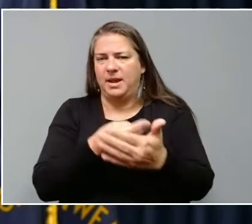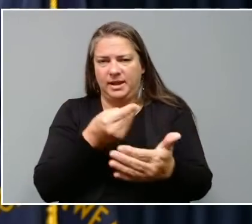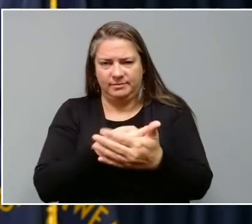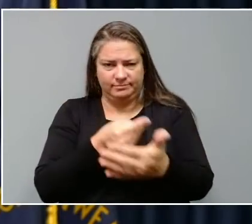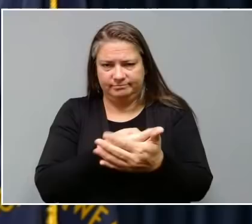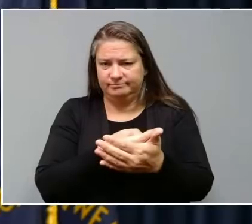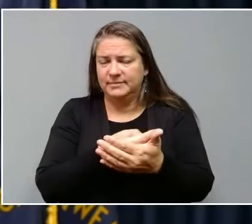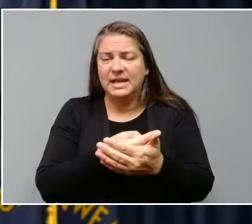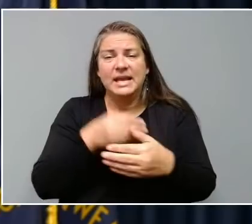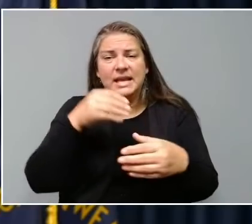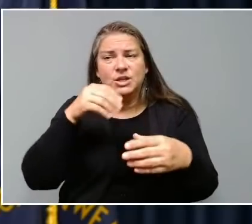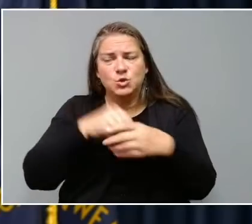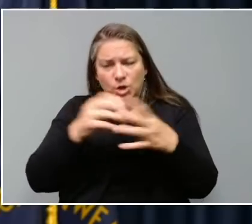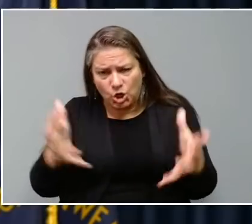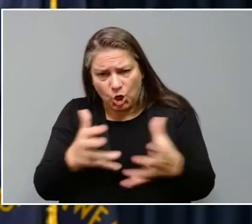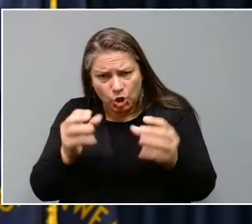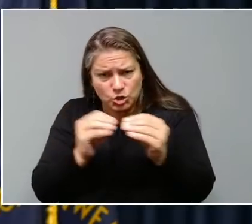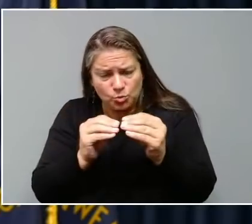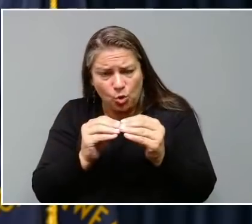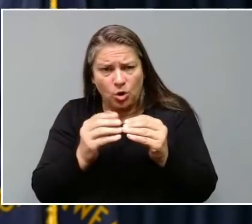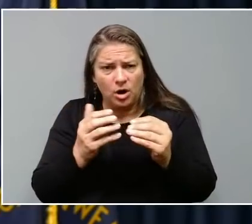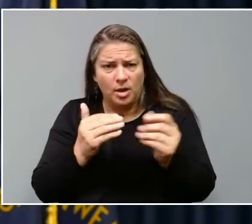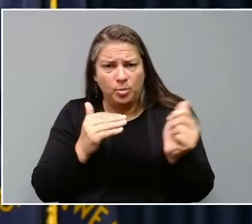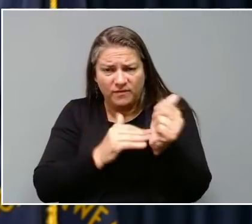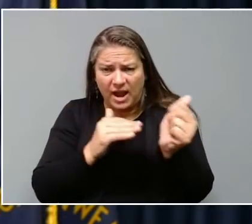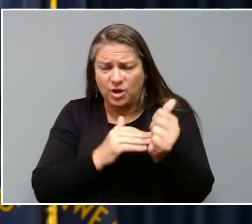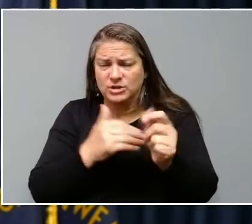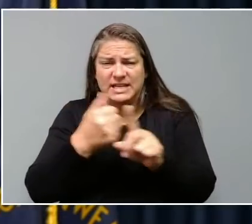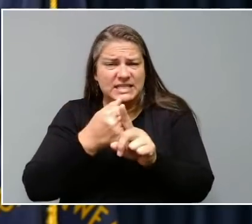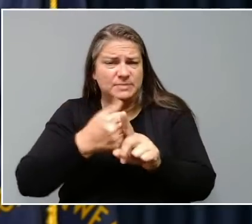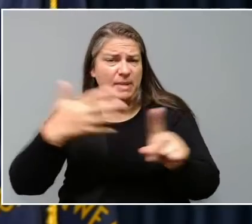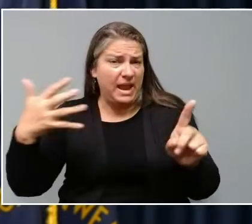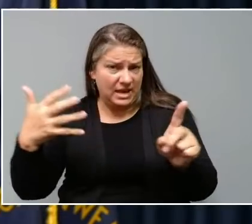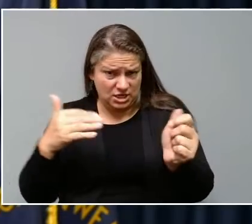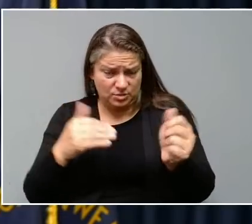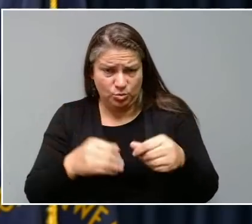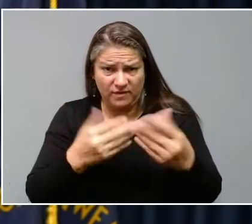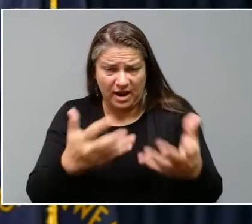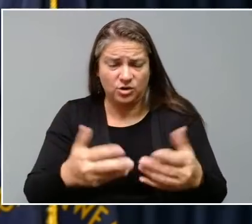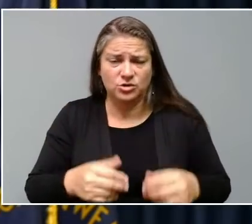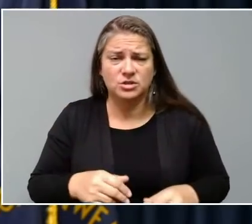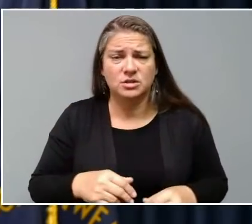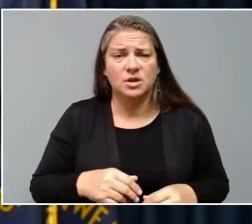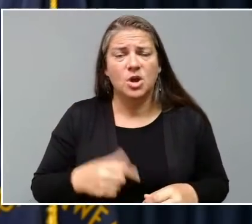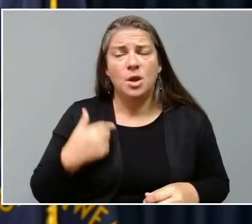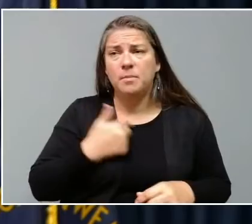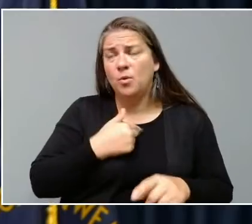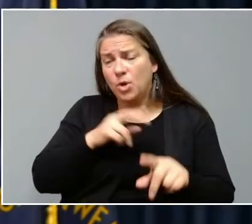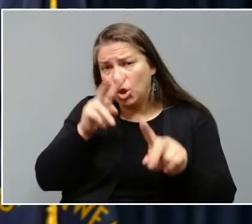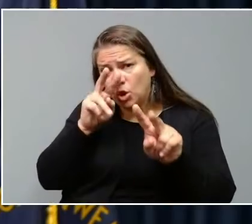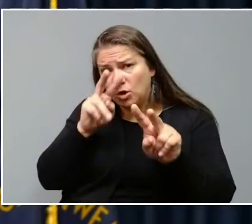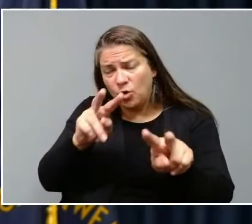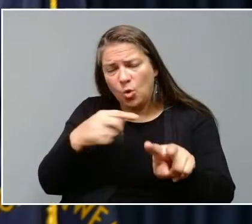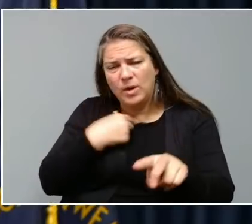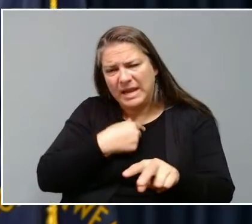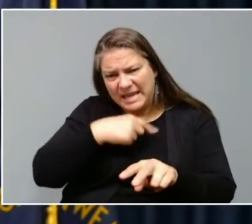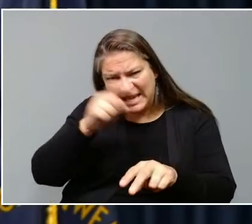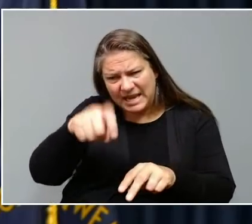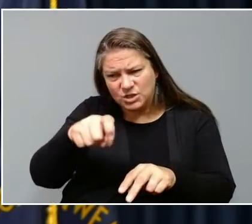into encouraging more providers and expansion of providers. But I think as we look forward, we also need to look at